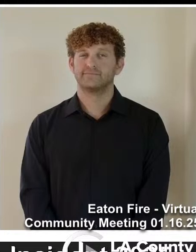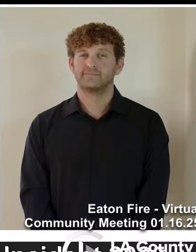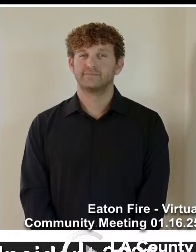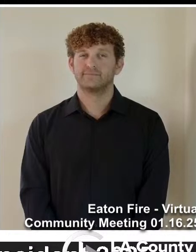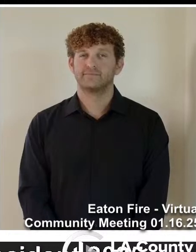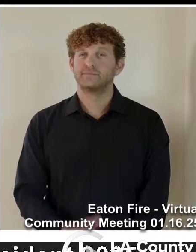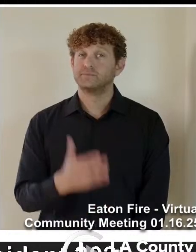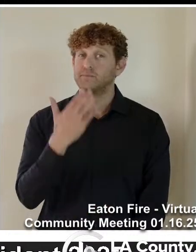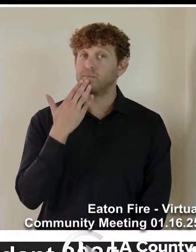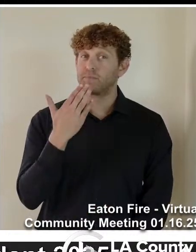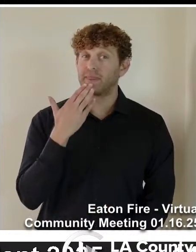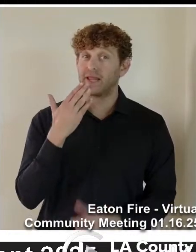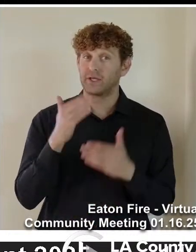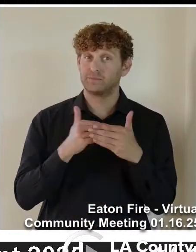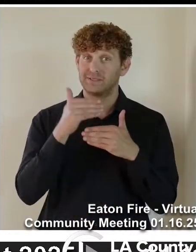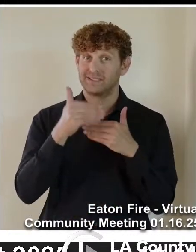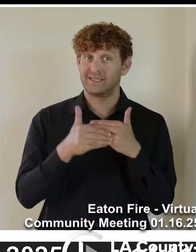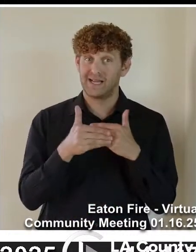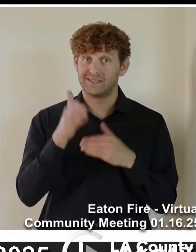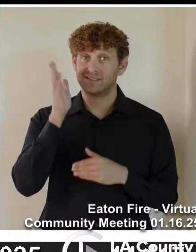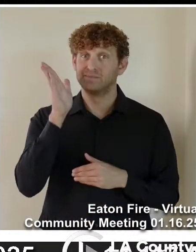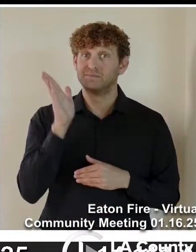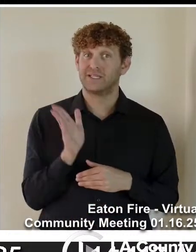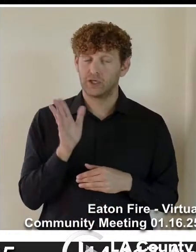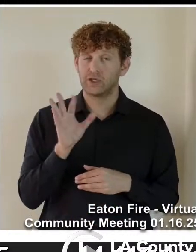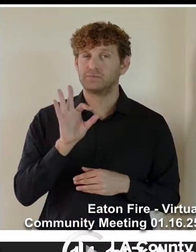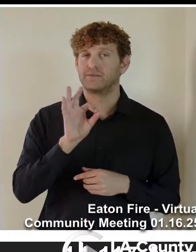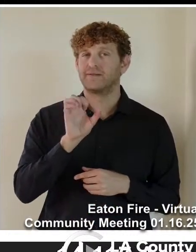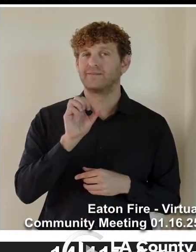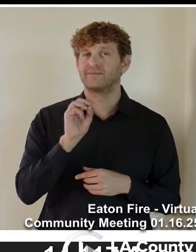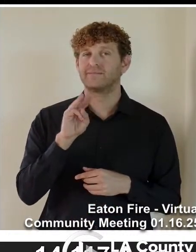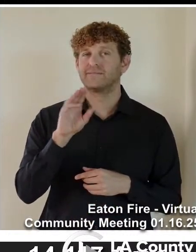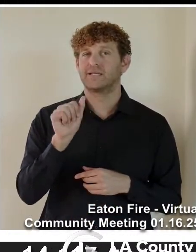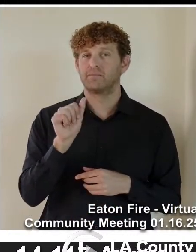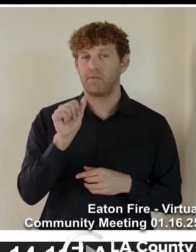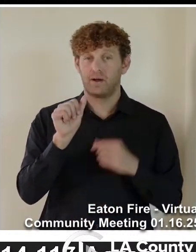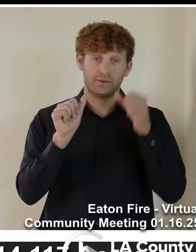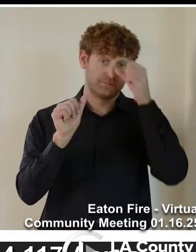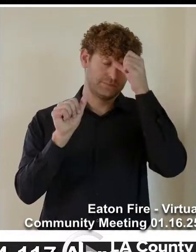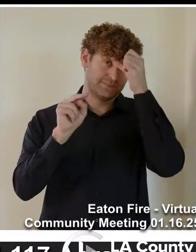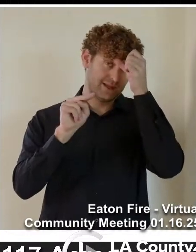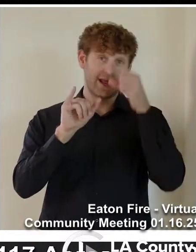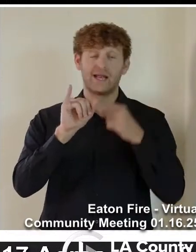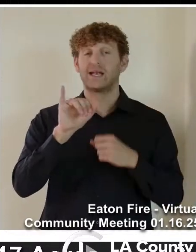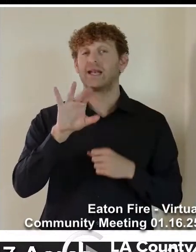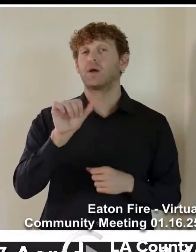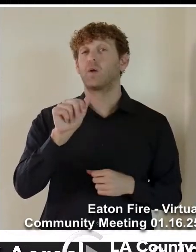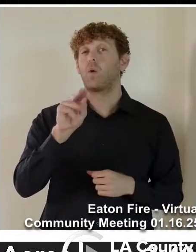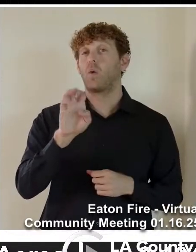Thank you. Our next speaker will be from FEMA, Nicole Wilson, Public Affairs Specialist.